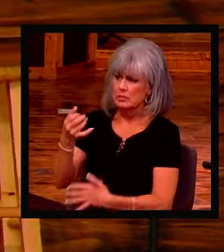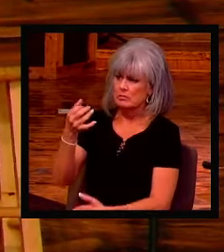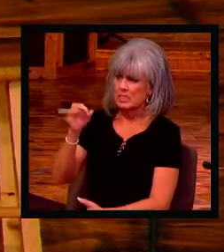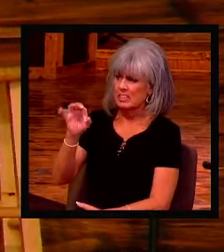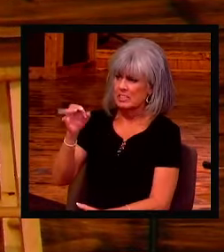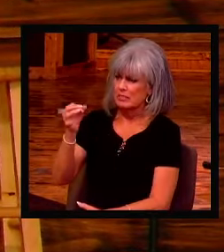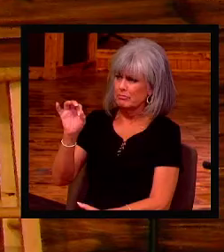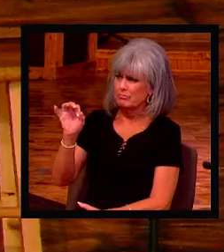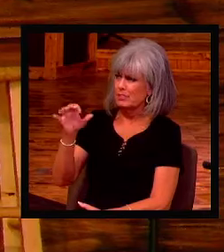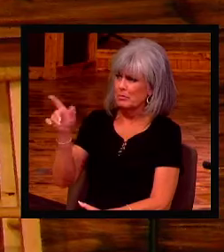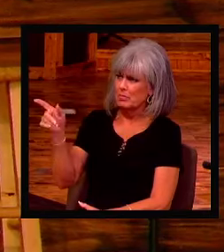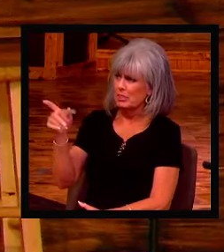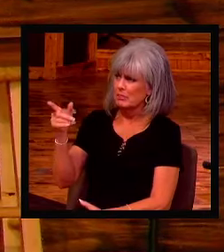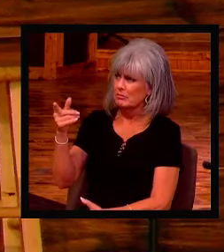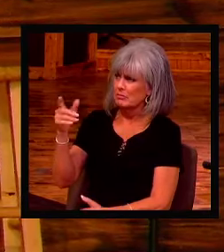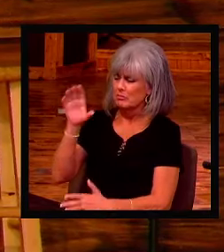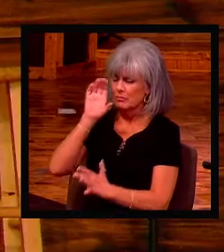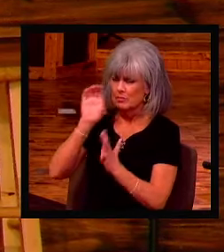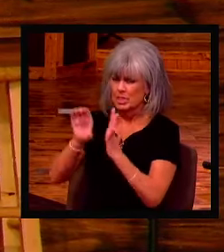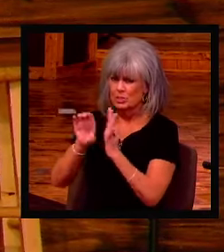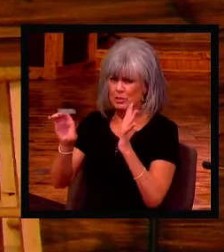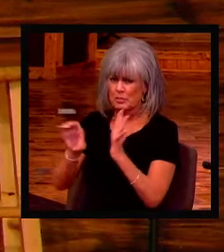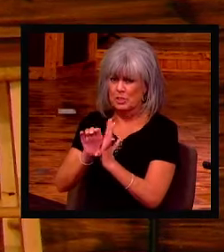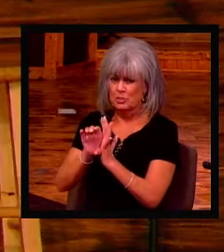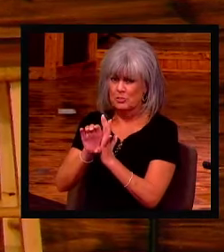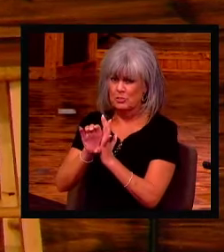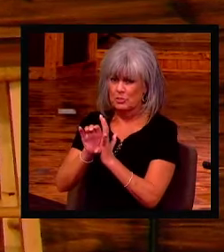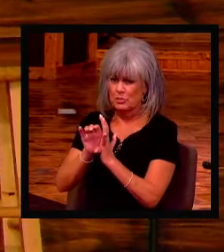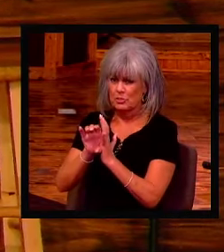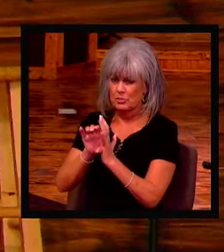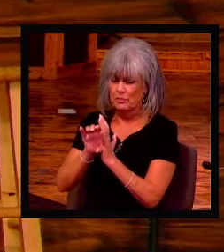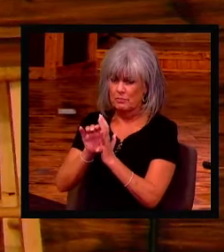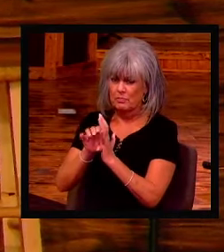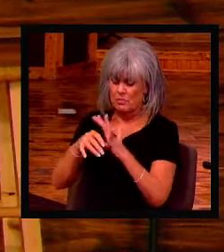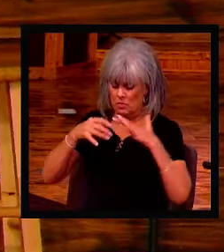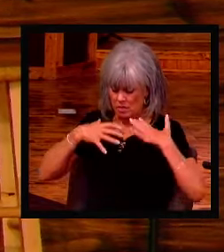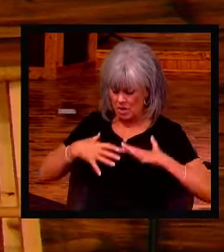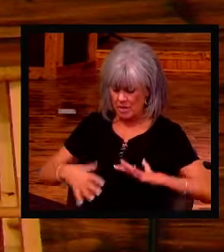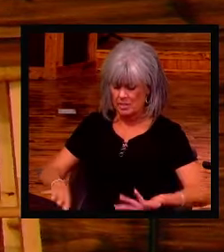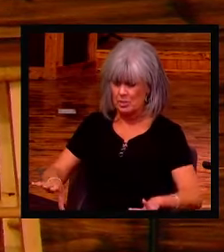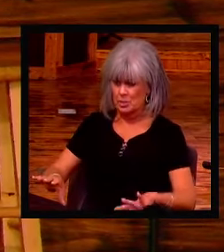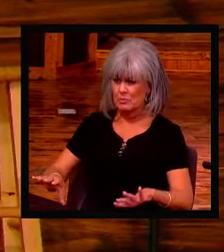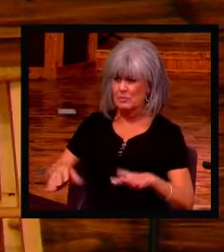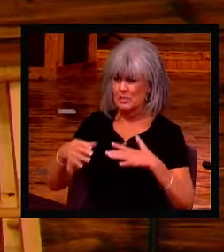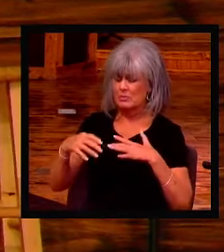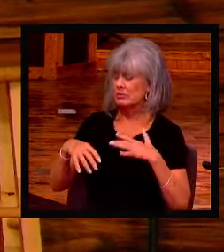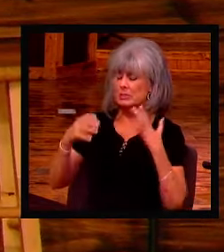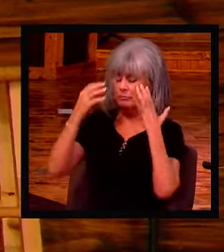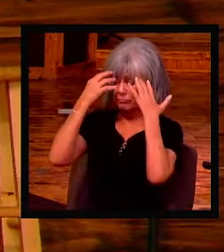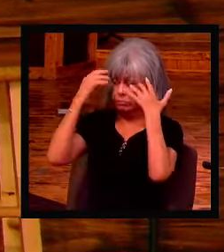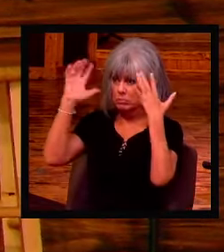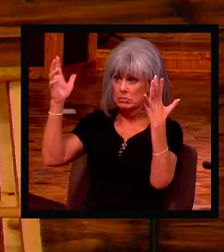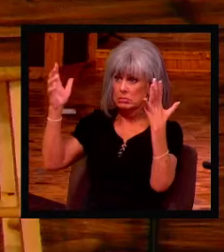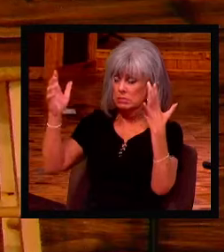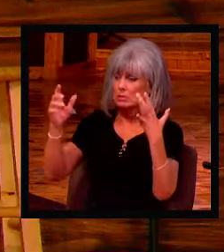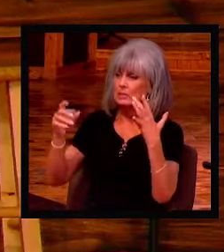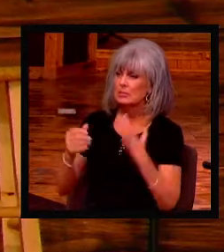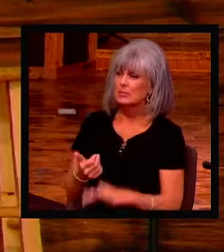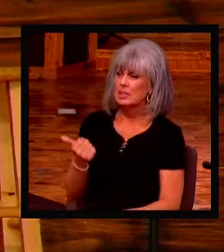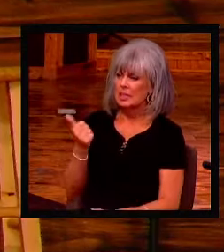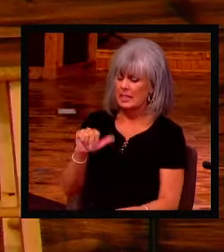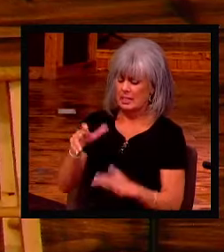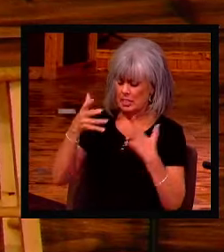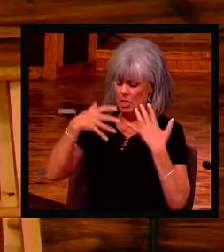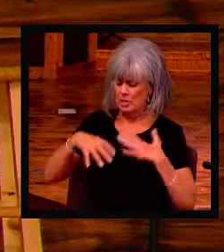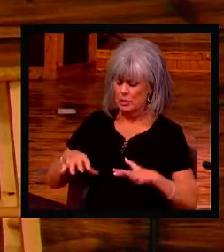and 2024 Halloween pictures. And the costumes have lost their mind. And even though that any costume, the